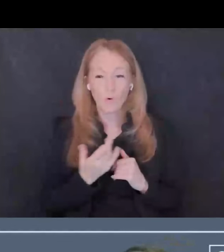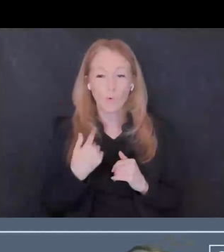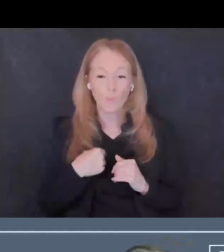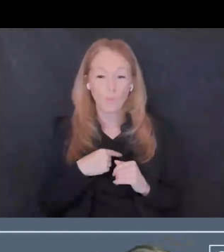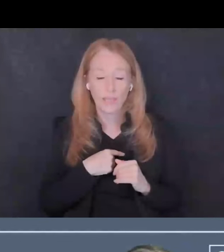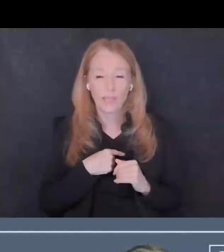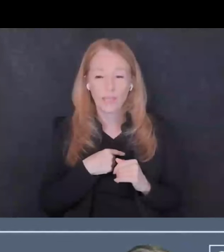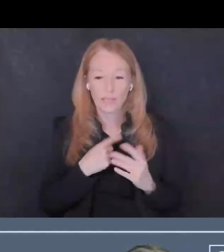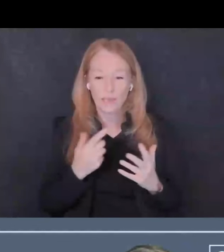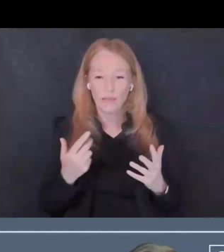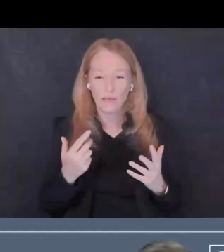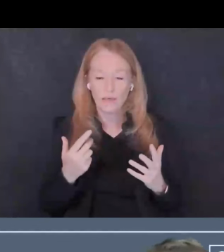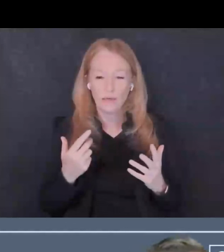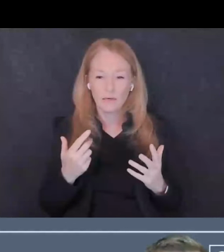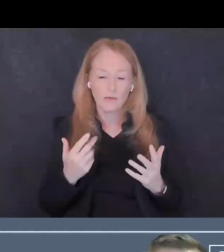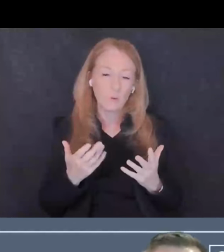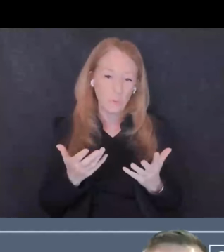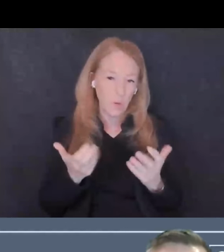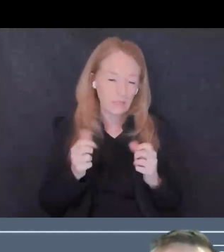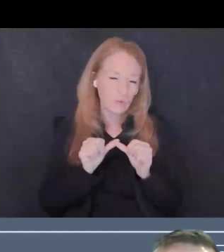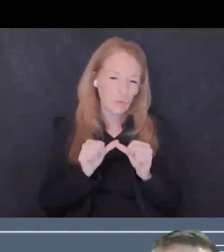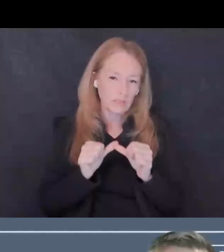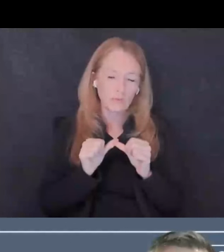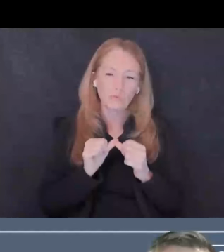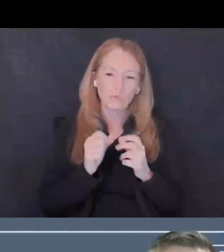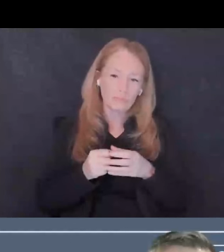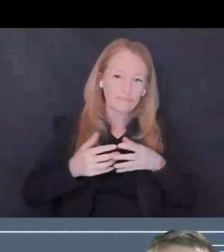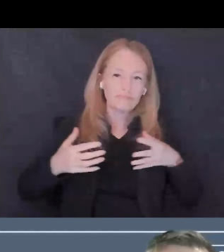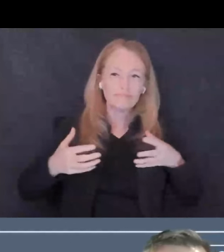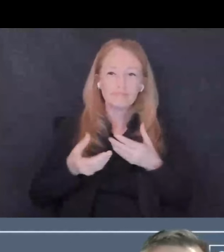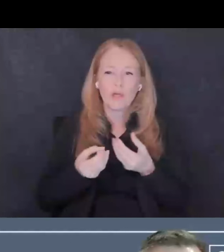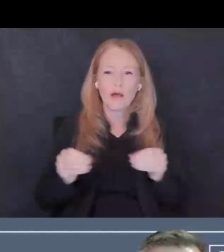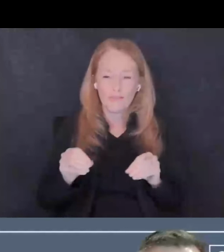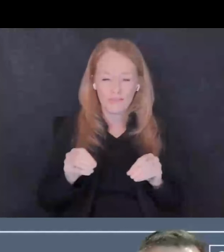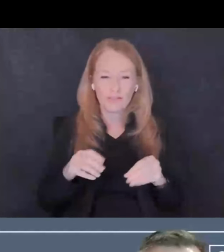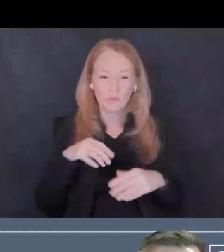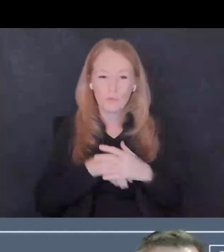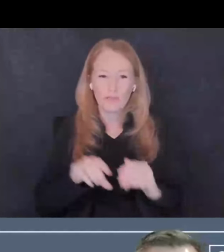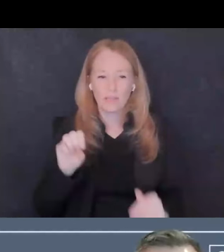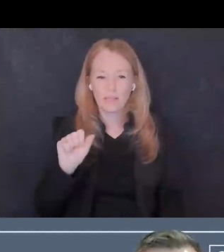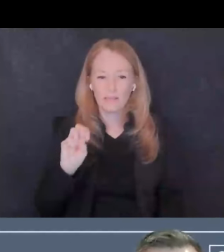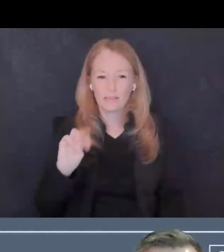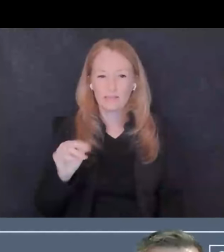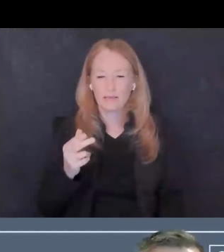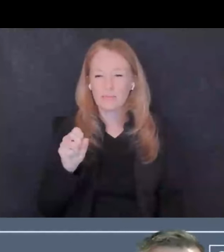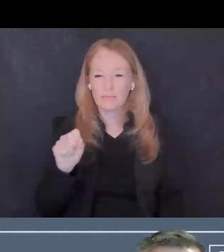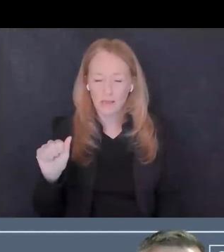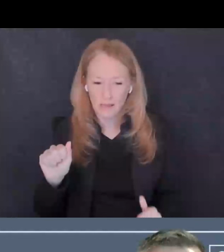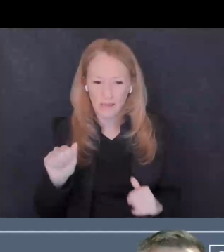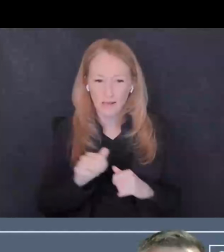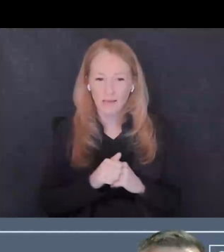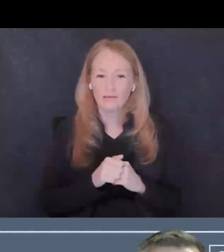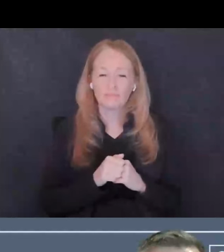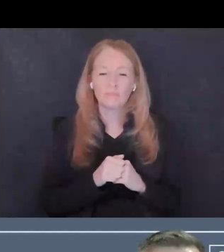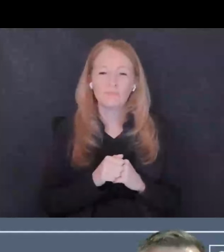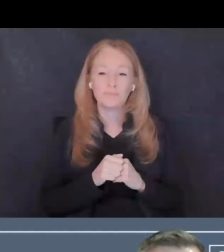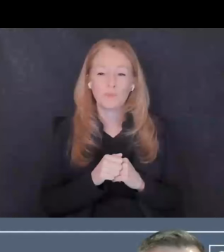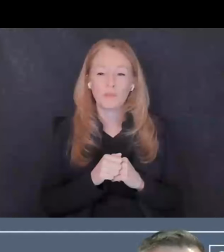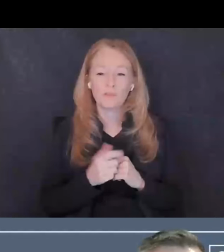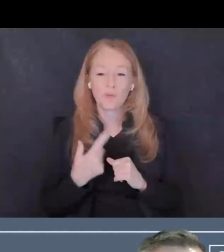to continuing to grow the office within SAMSA, the 988 and Behavioral Health Crisis Coordinating Office. And so we did